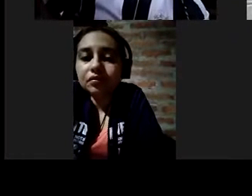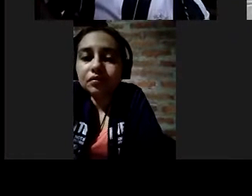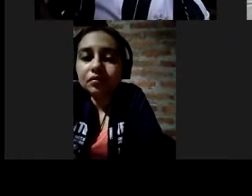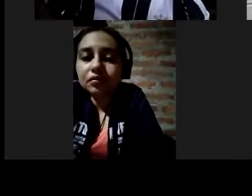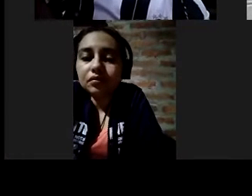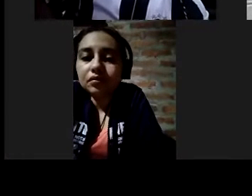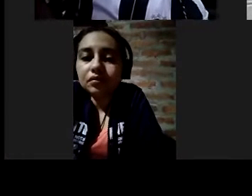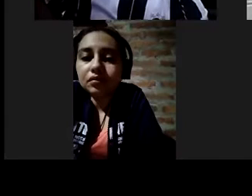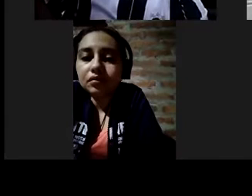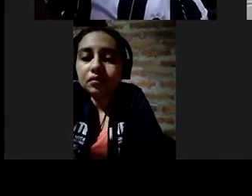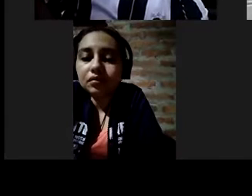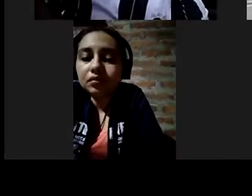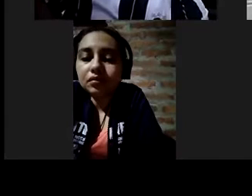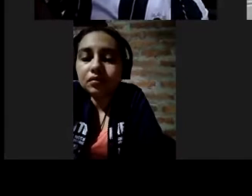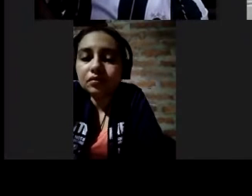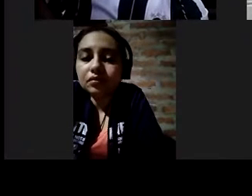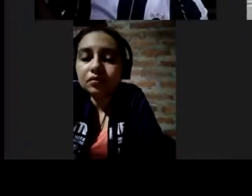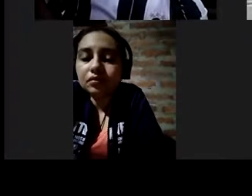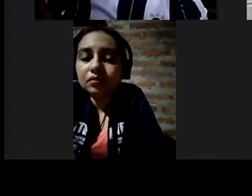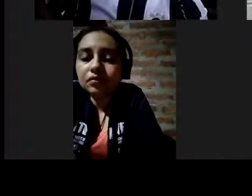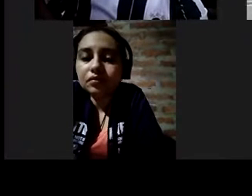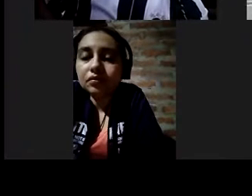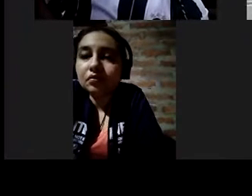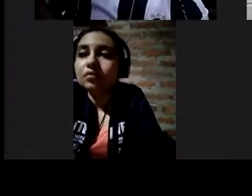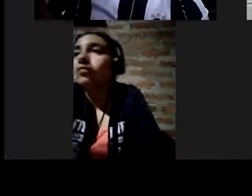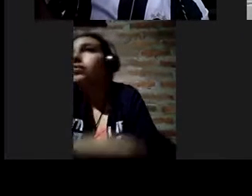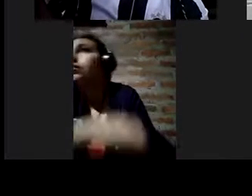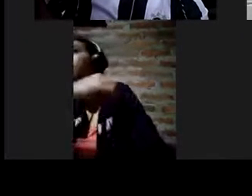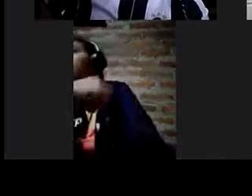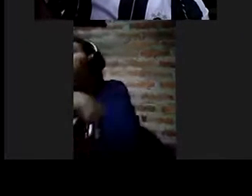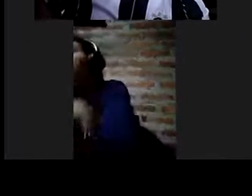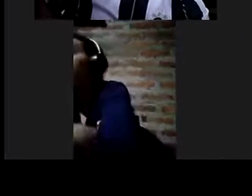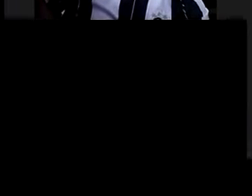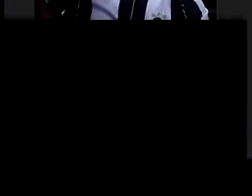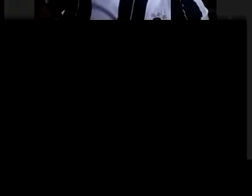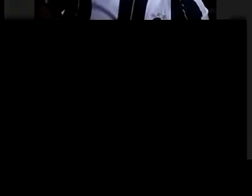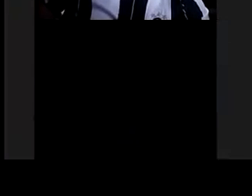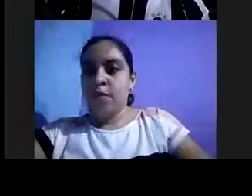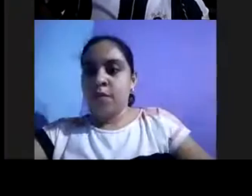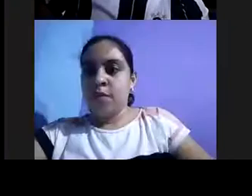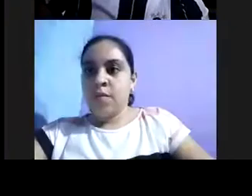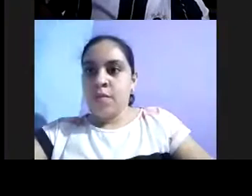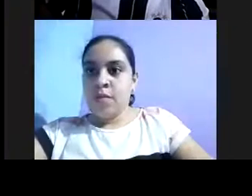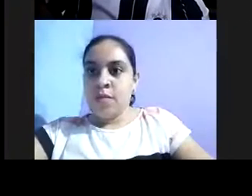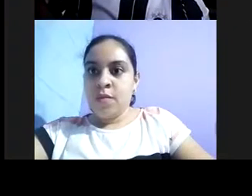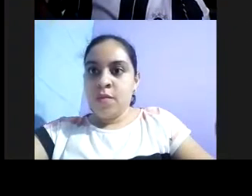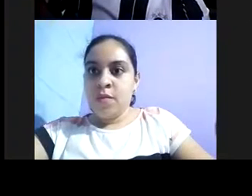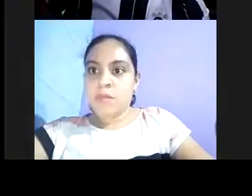I have gone to the airport many times, and I have gone by car and by motorcycle. Man, it's